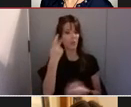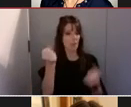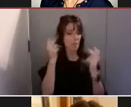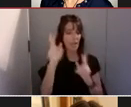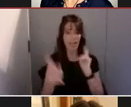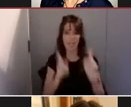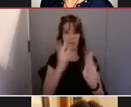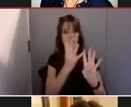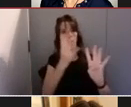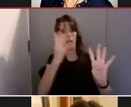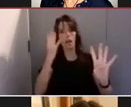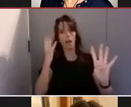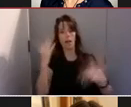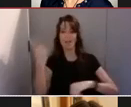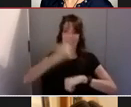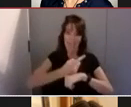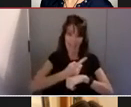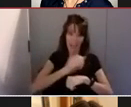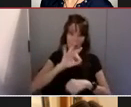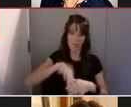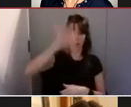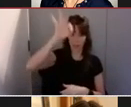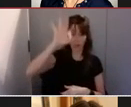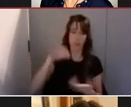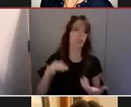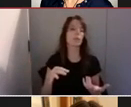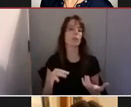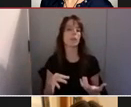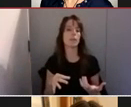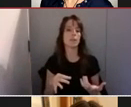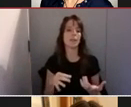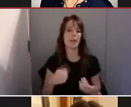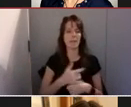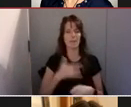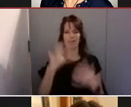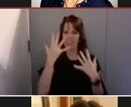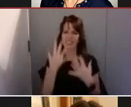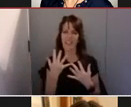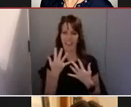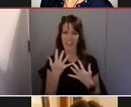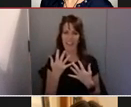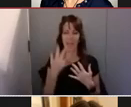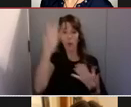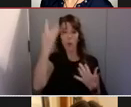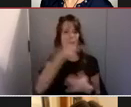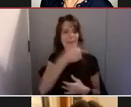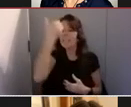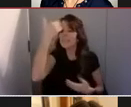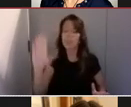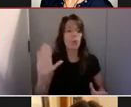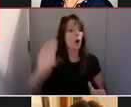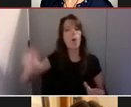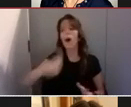in line the day of the election, it really makes me sad because they just weren't aware of all of these